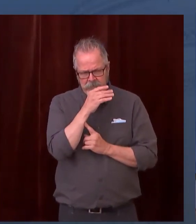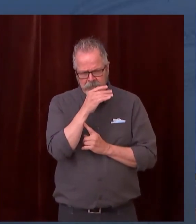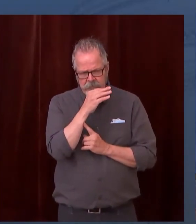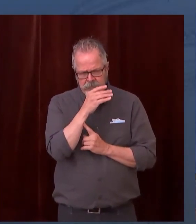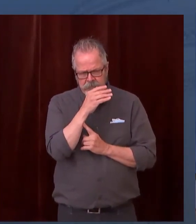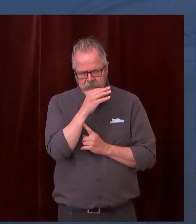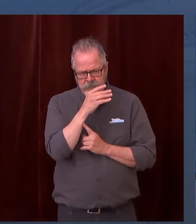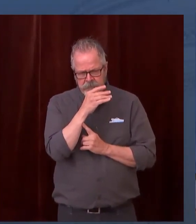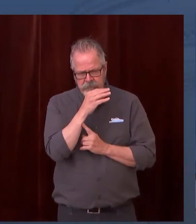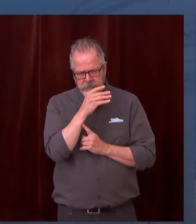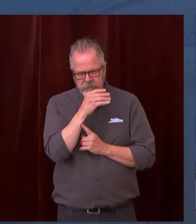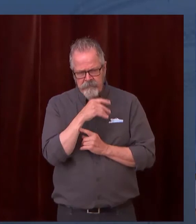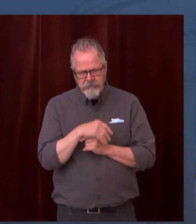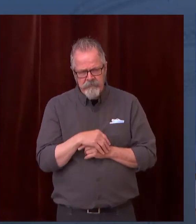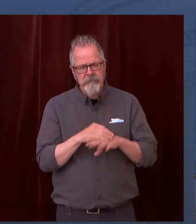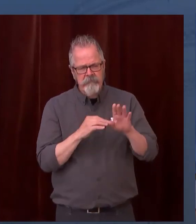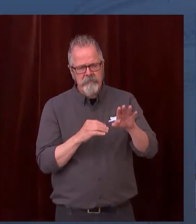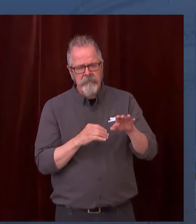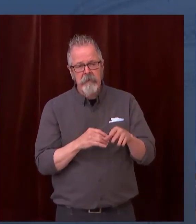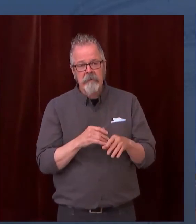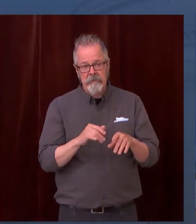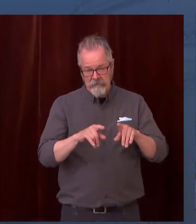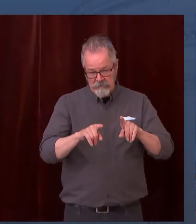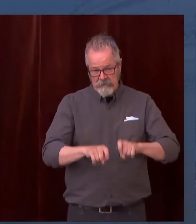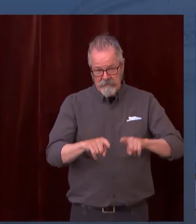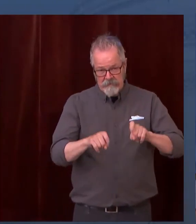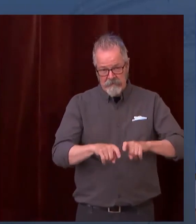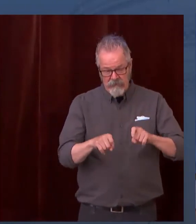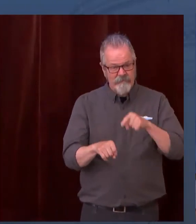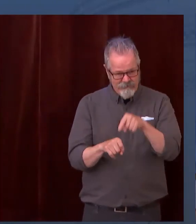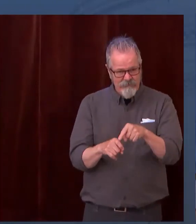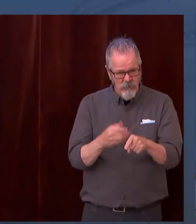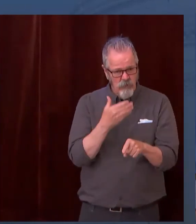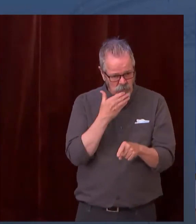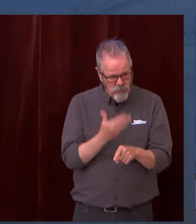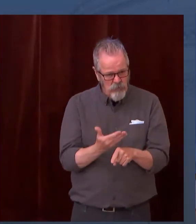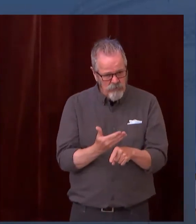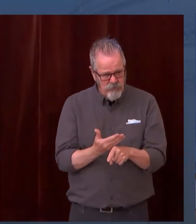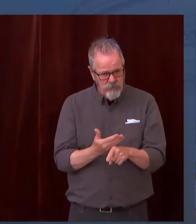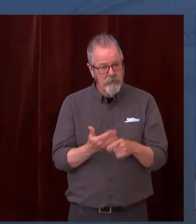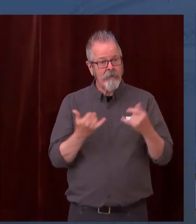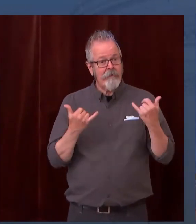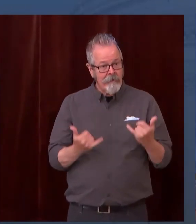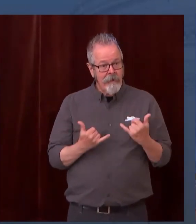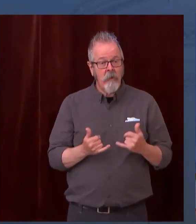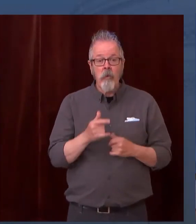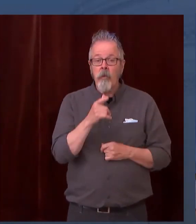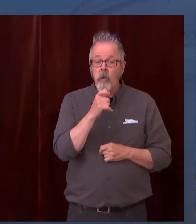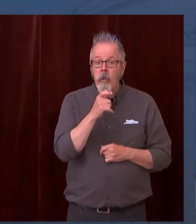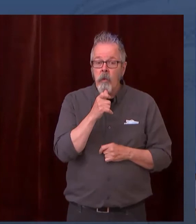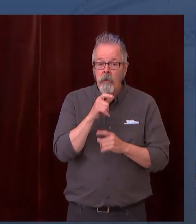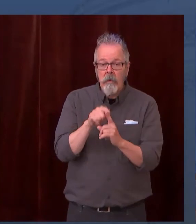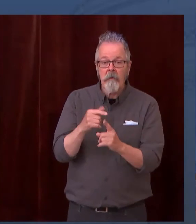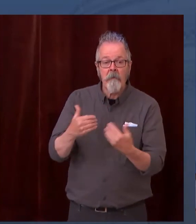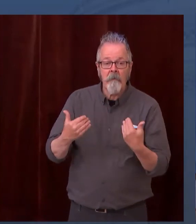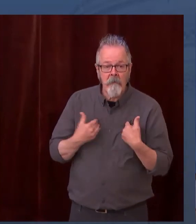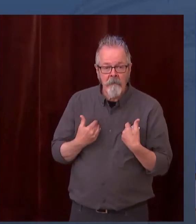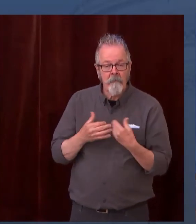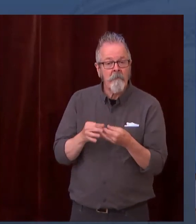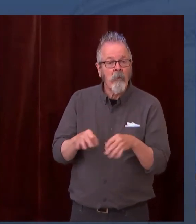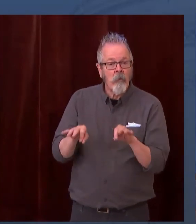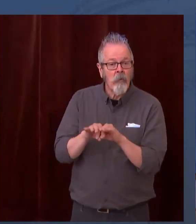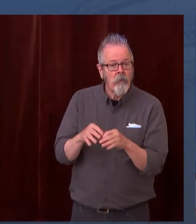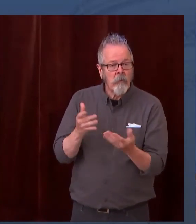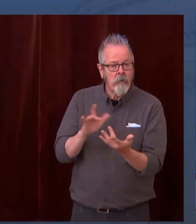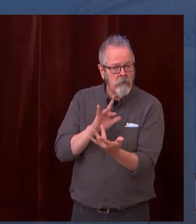effectively isolate. And one of the things we're doing is trying to improve the support systems to families who have